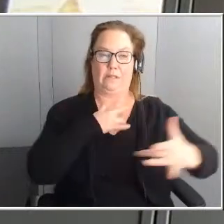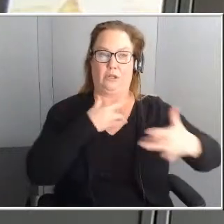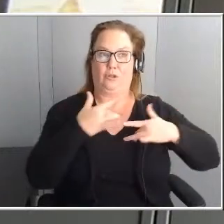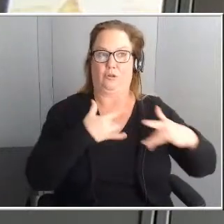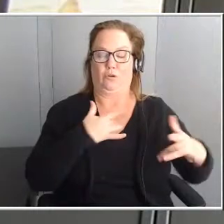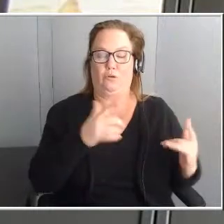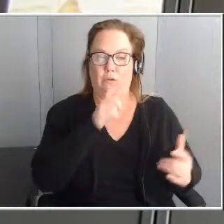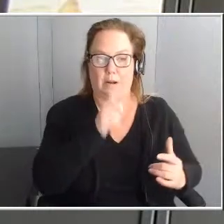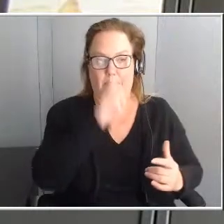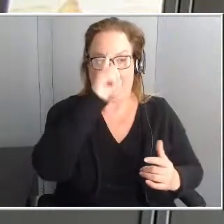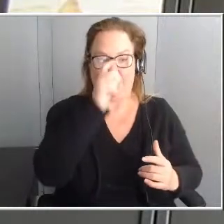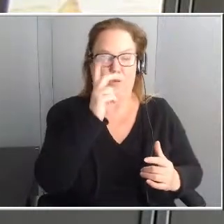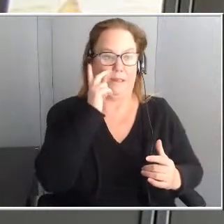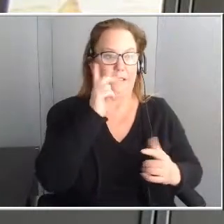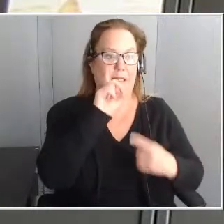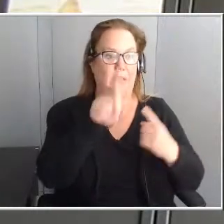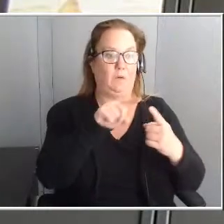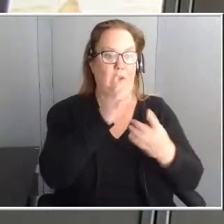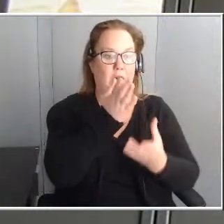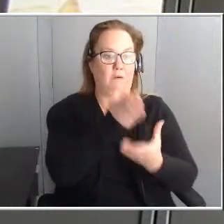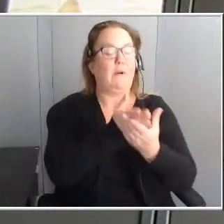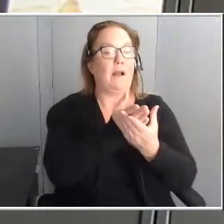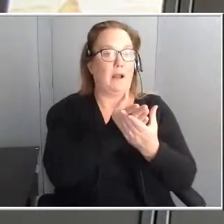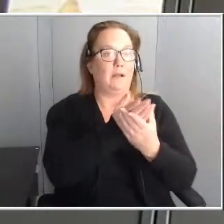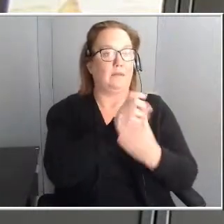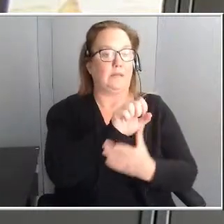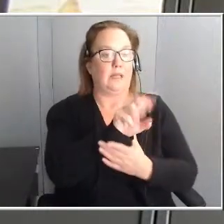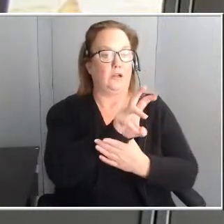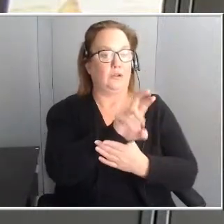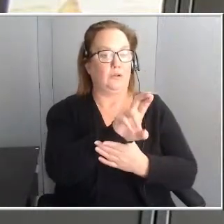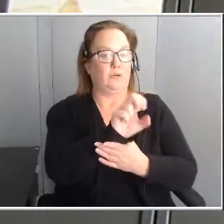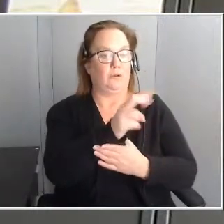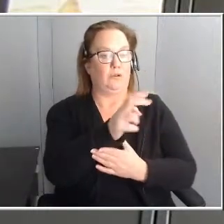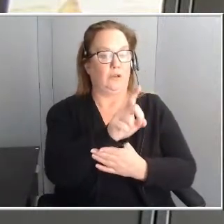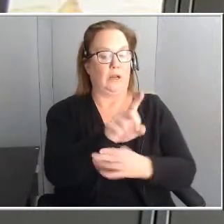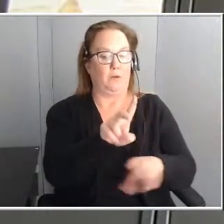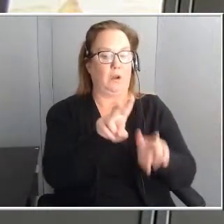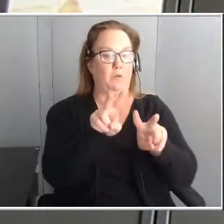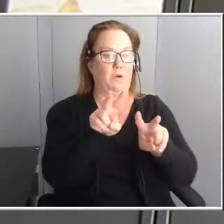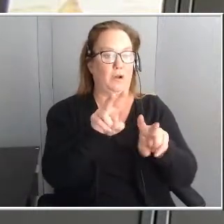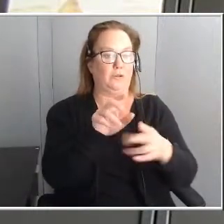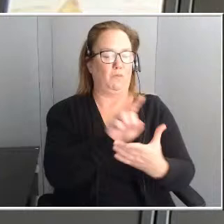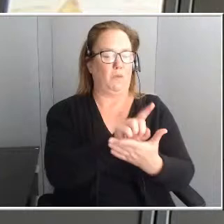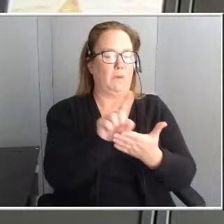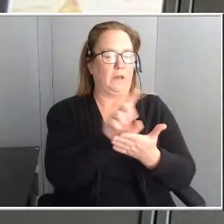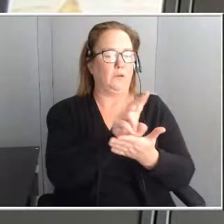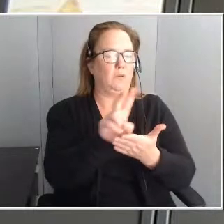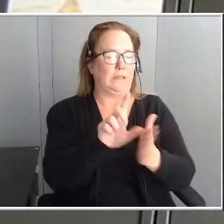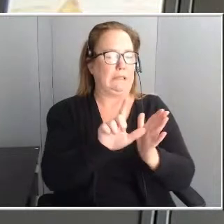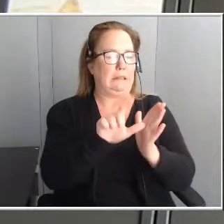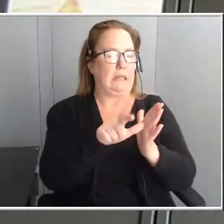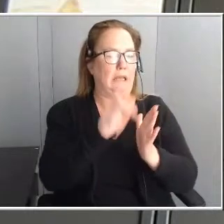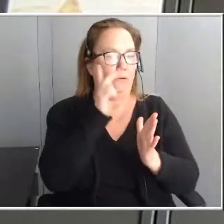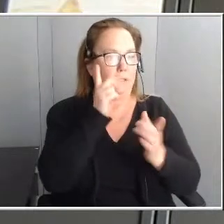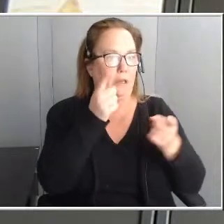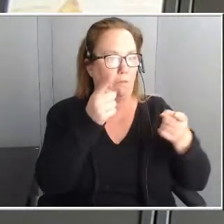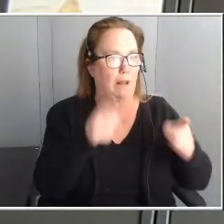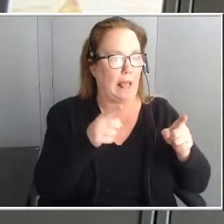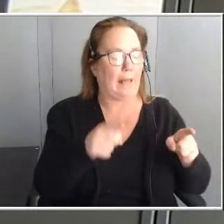not, because we can see when it arrives in an individual sewer shed, and then we can watch for the next week or two after that and see what happens.